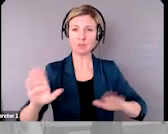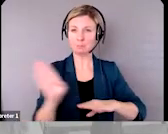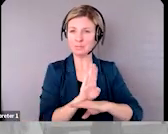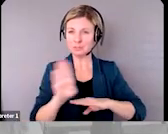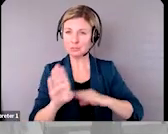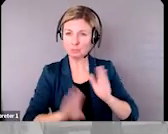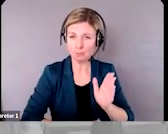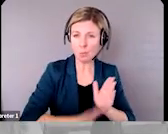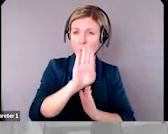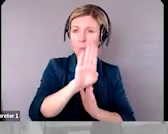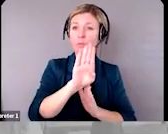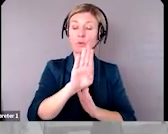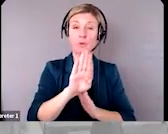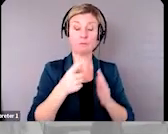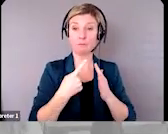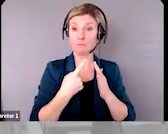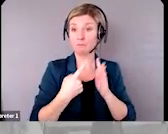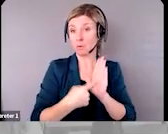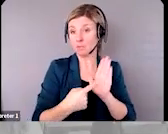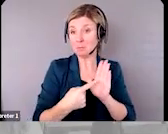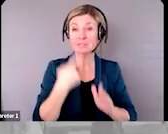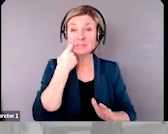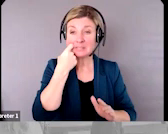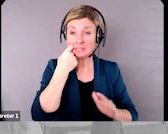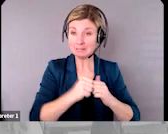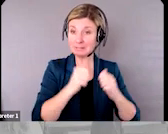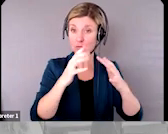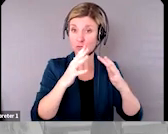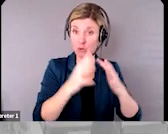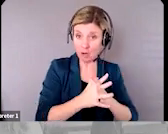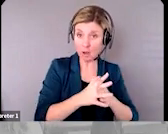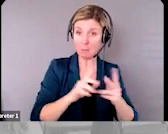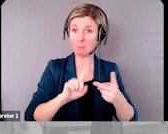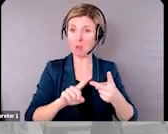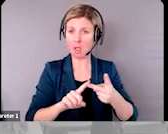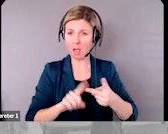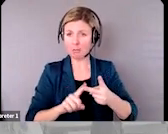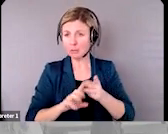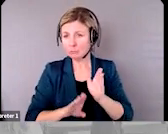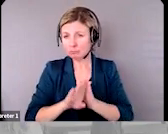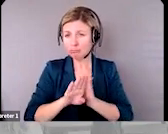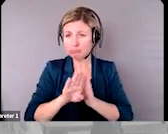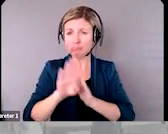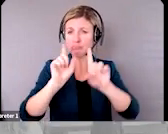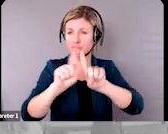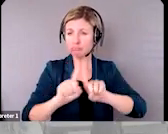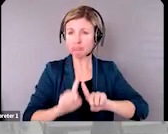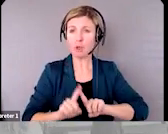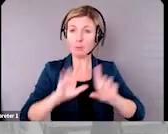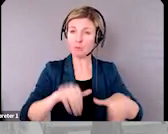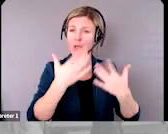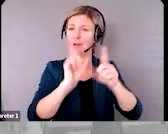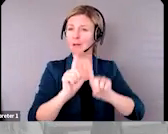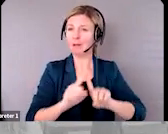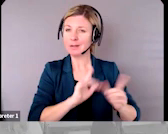growth, from startup to scale, with lots of programs and workshops, networking opportunities, and